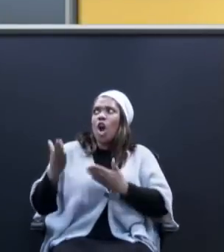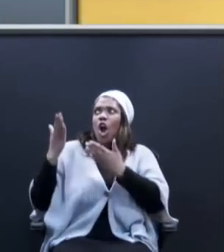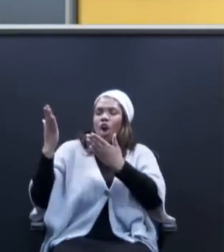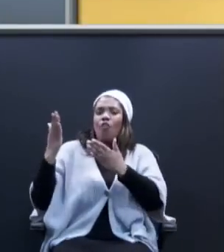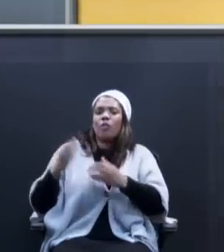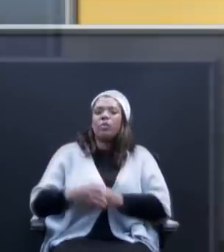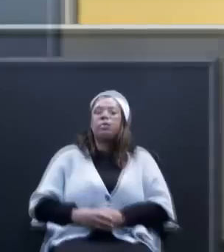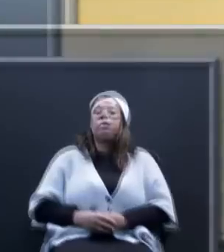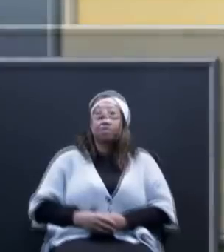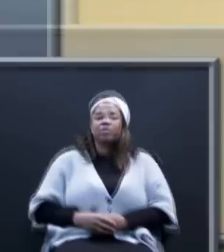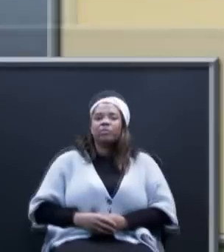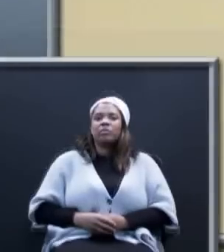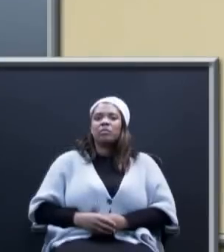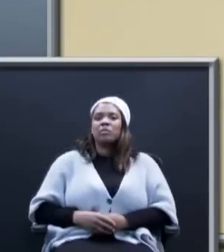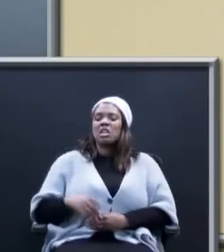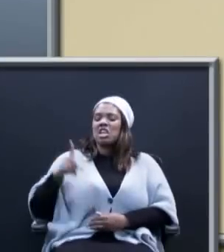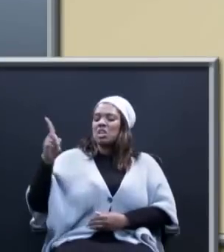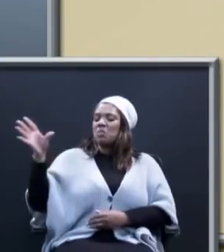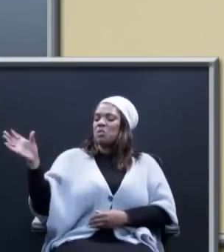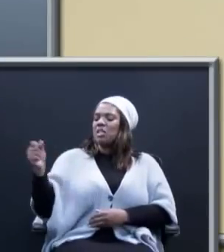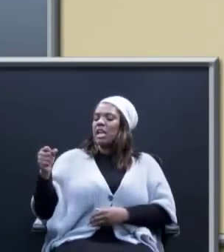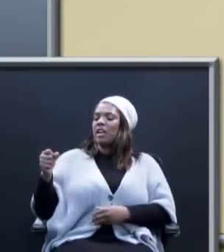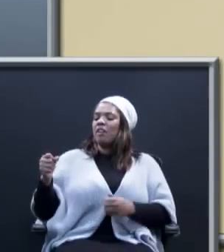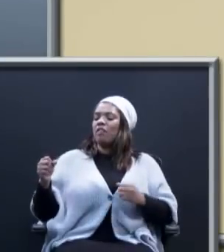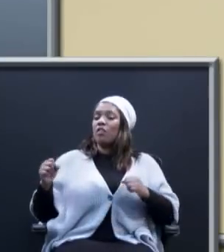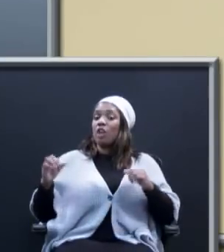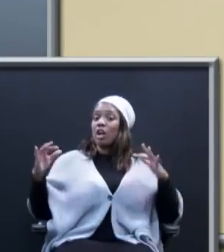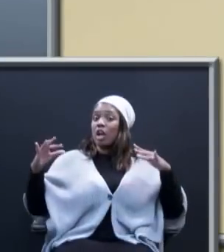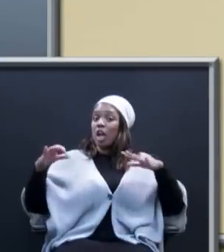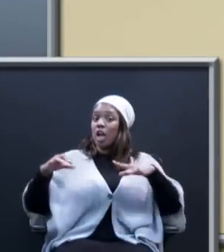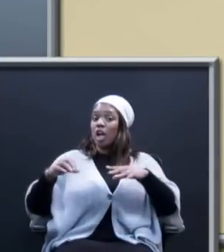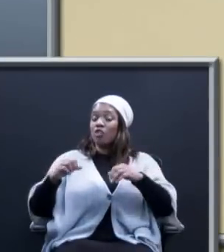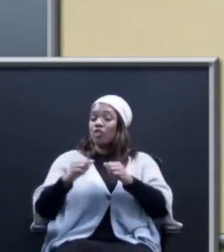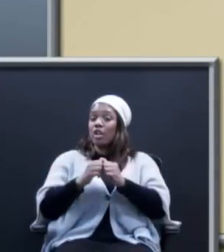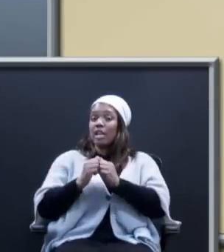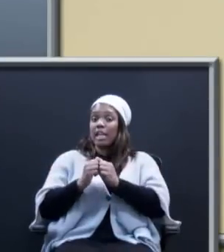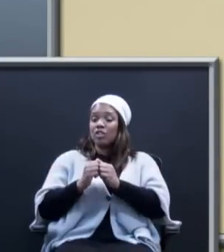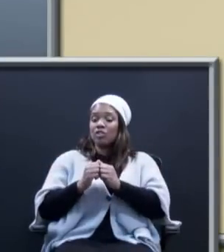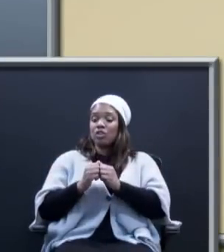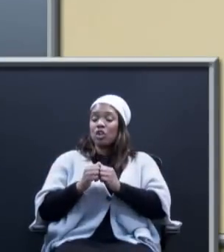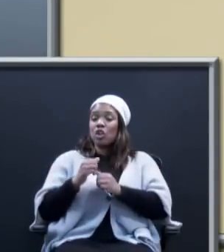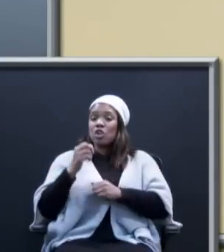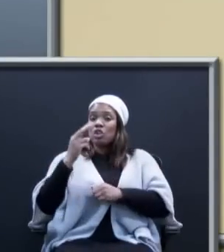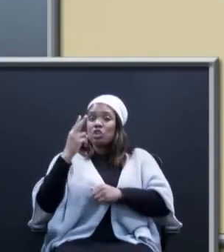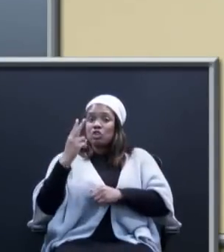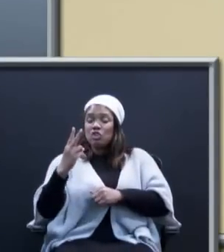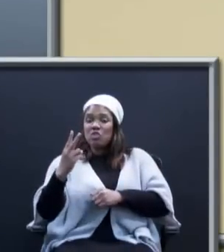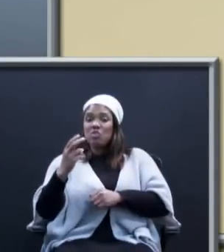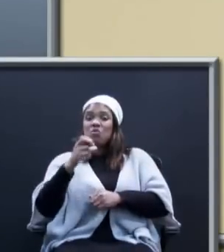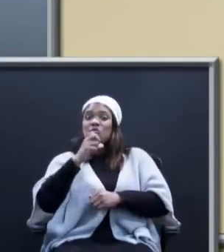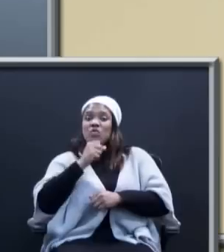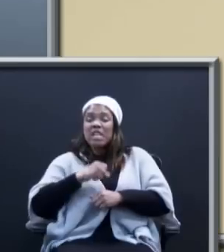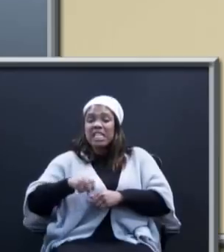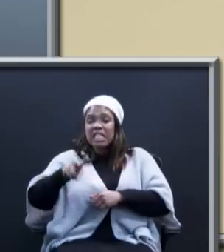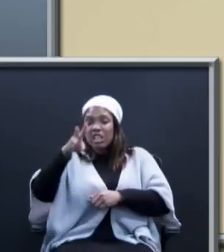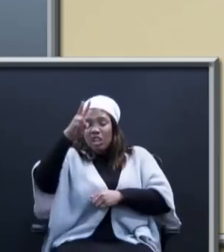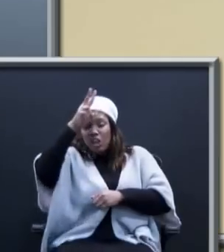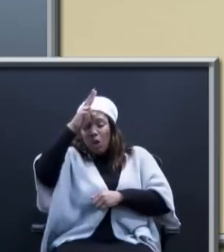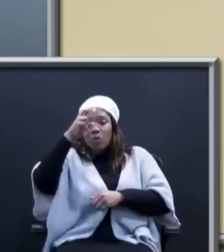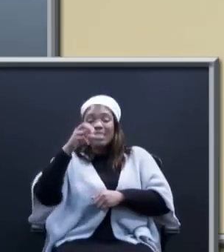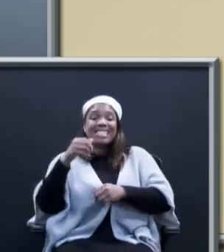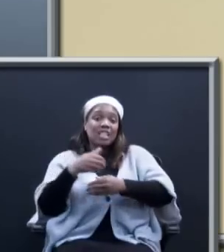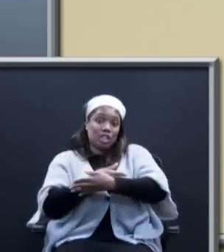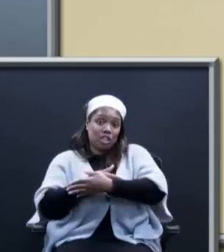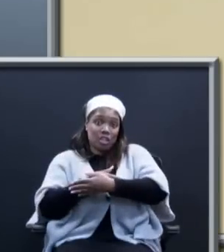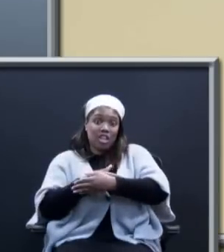it. And he shall take of the congregation of the children of Israel two kids of the goats for a sin offering and one ram for a burnt